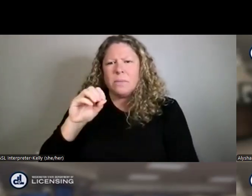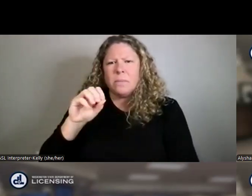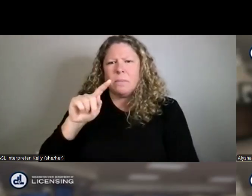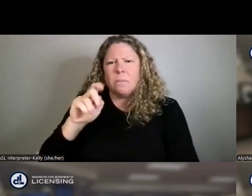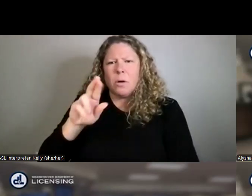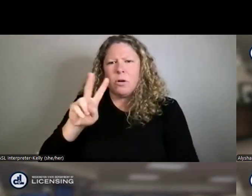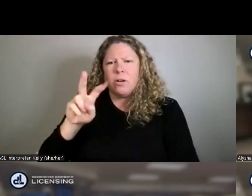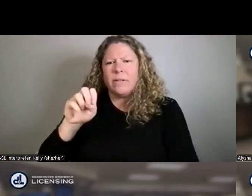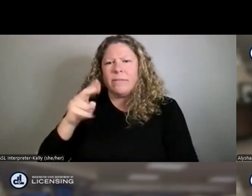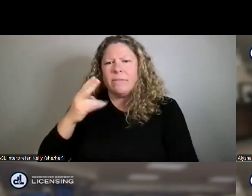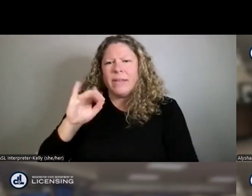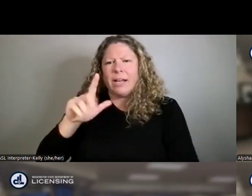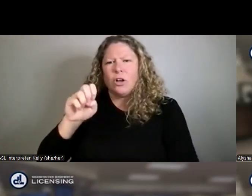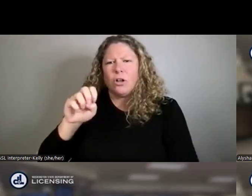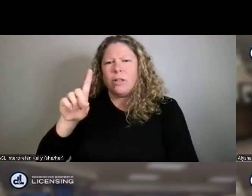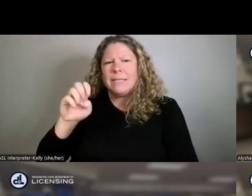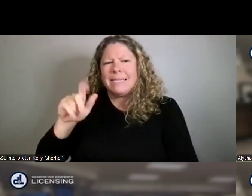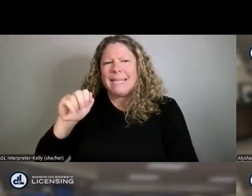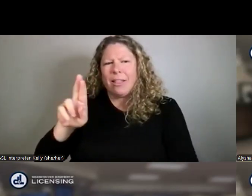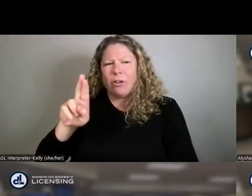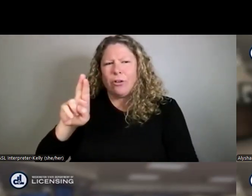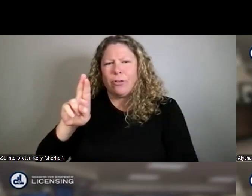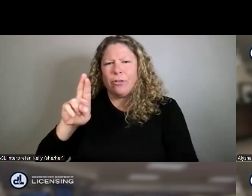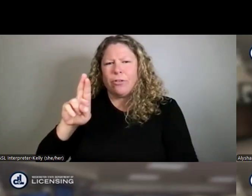We are not actively mapping that.